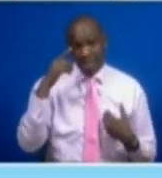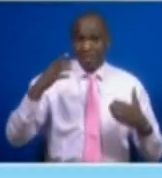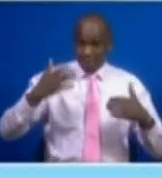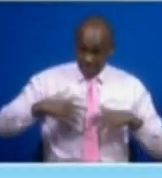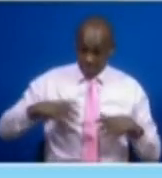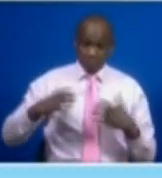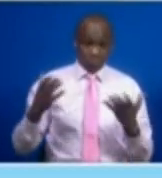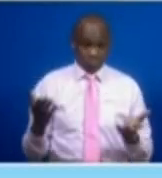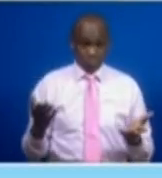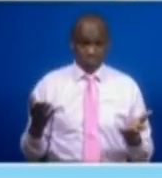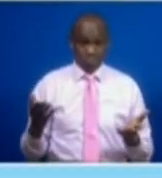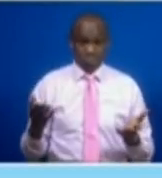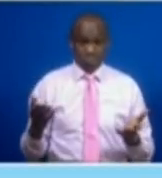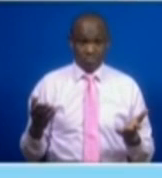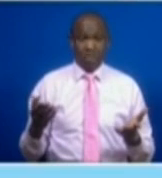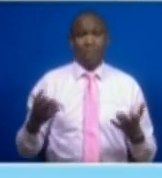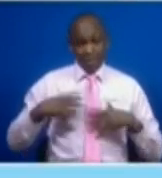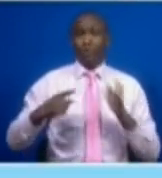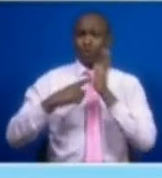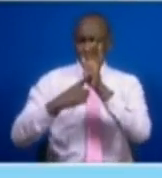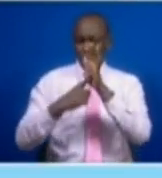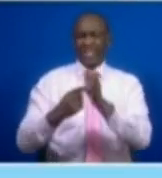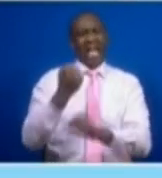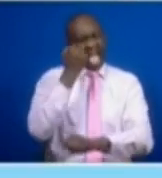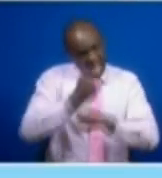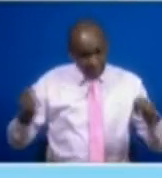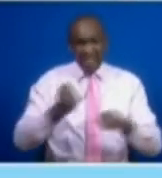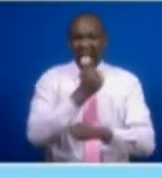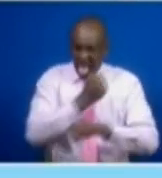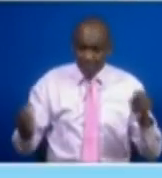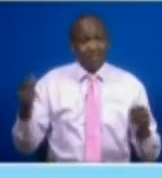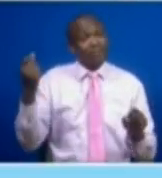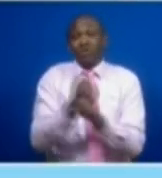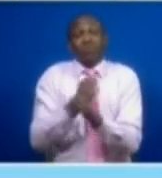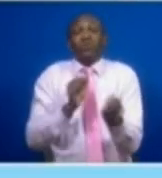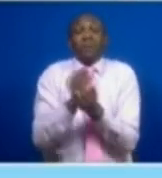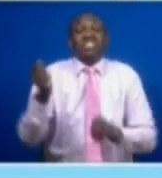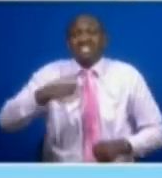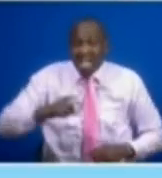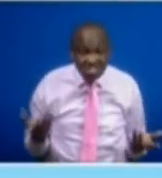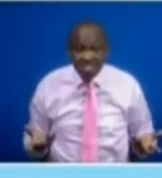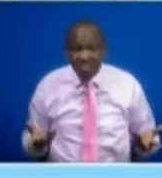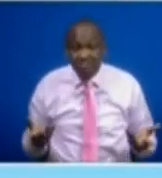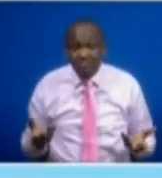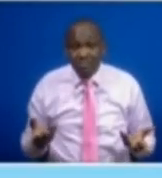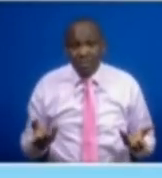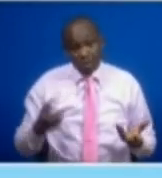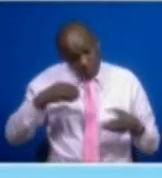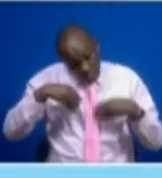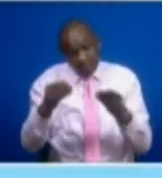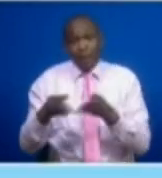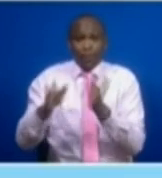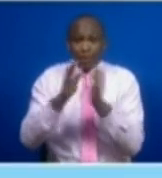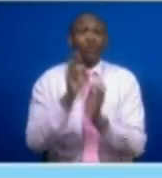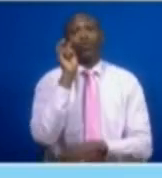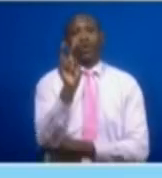have shown a lot of impunity to them. They've refused to give them a chance to